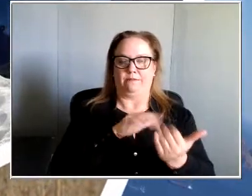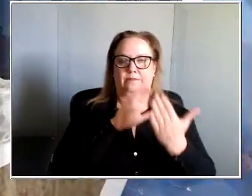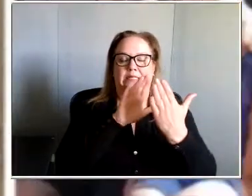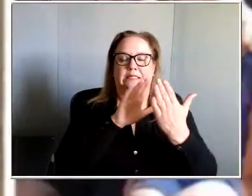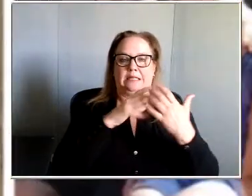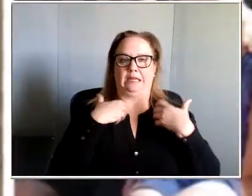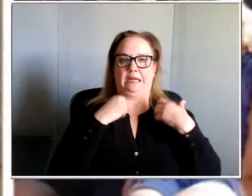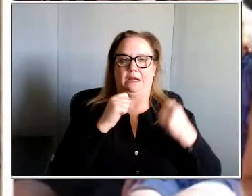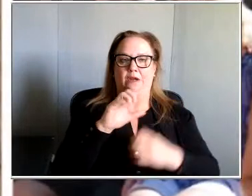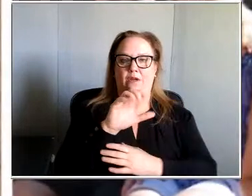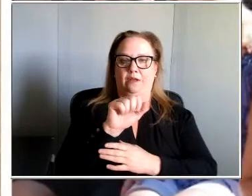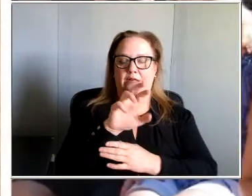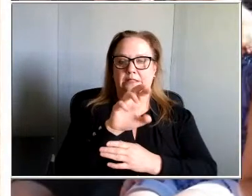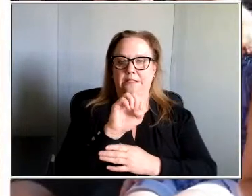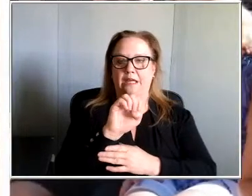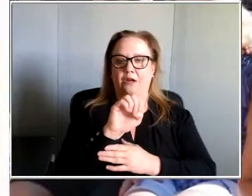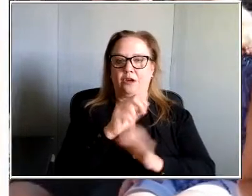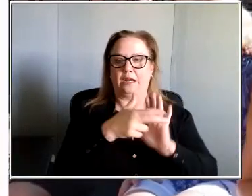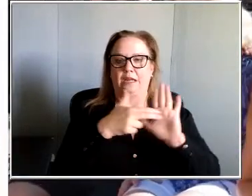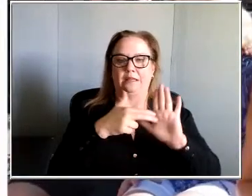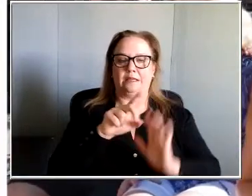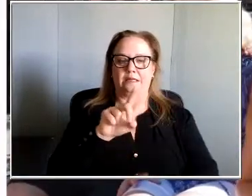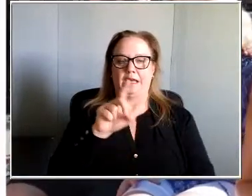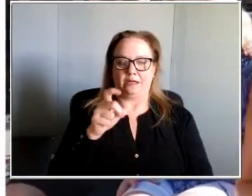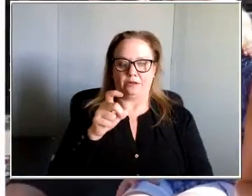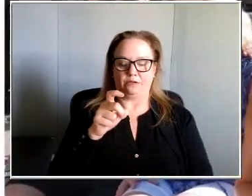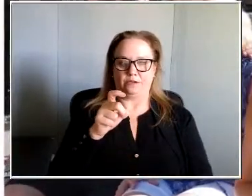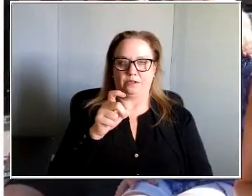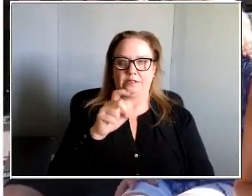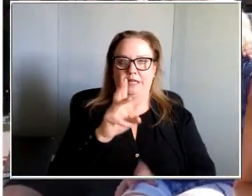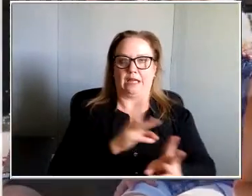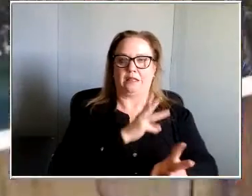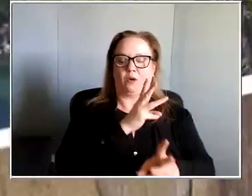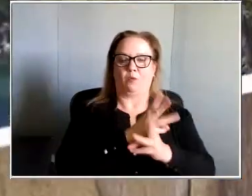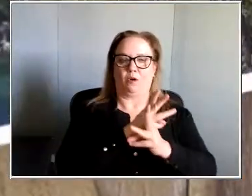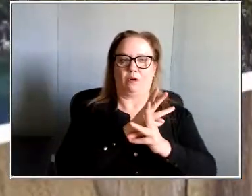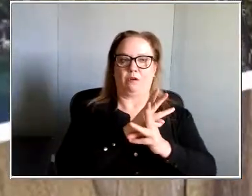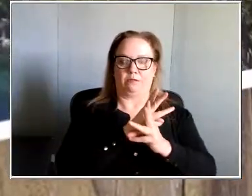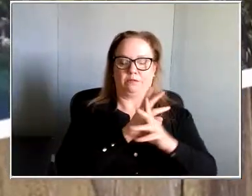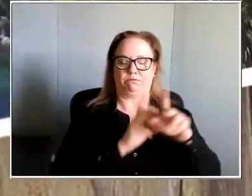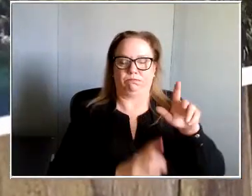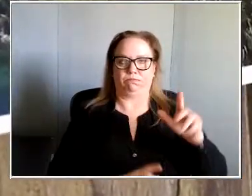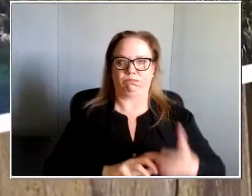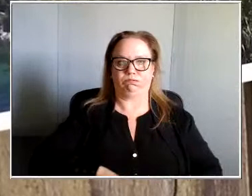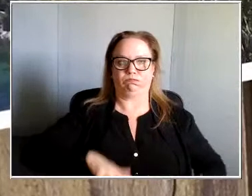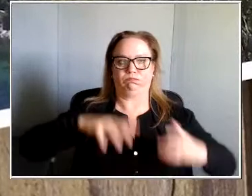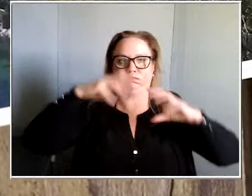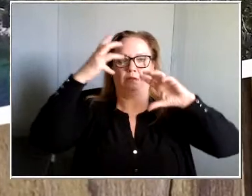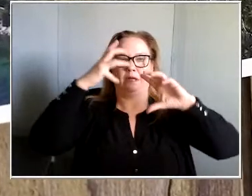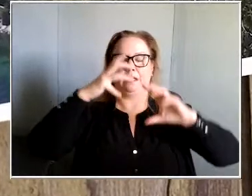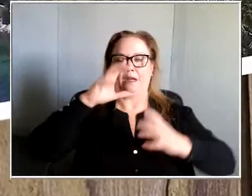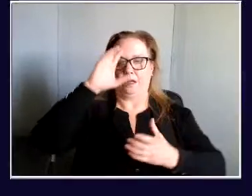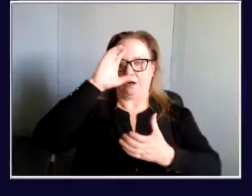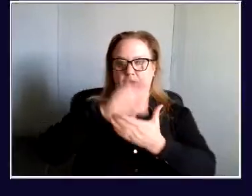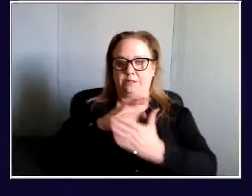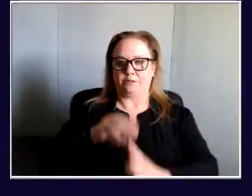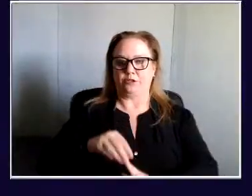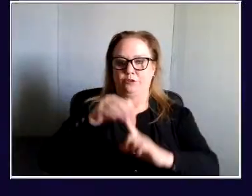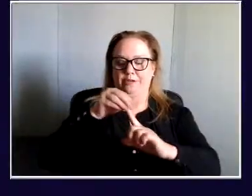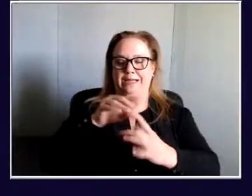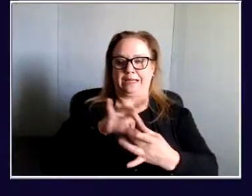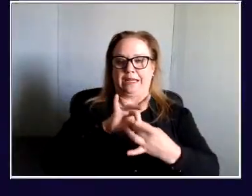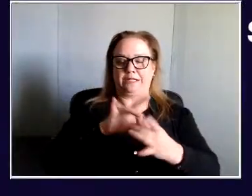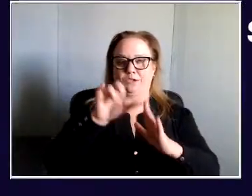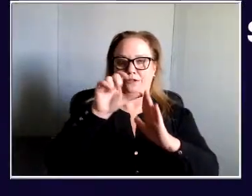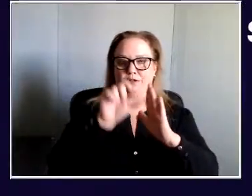strange symptom and the diagnosis that had their worlds colliding, and her husband's unique connection to the surgery, Thursday